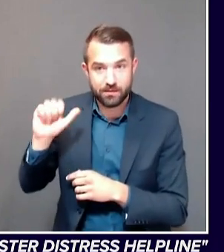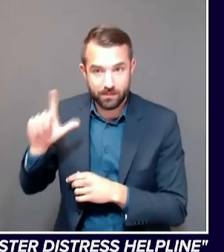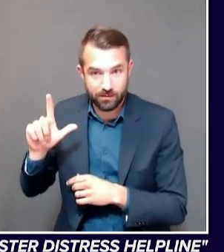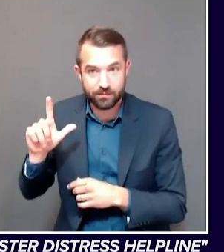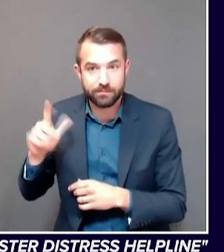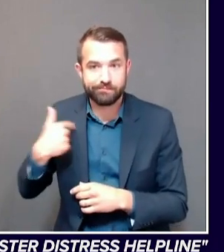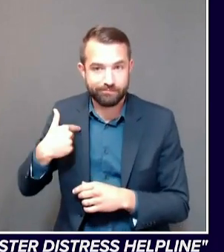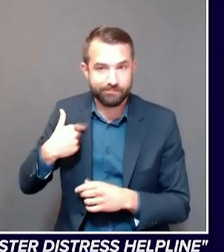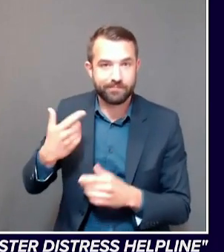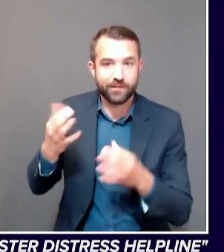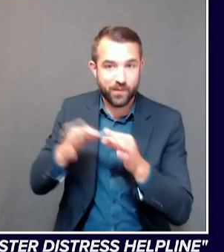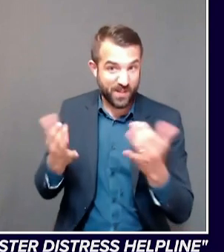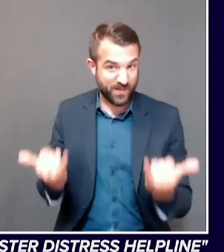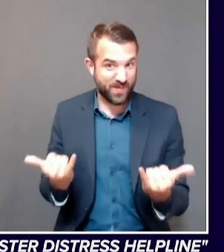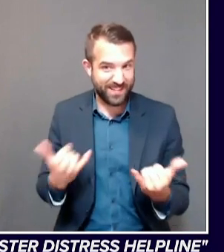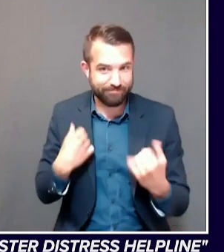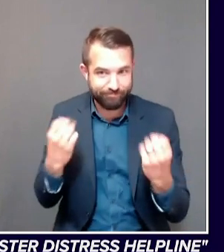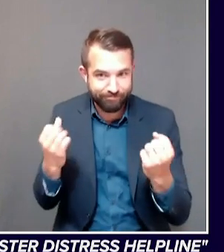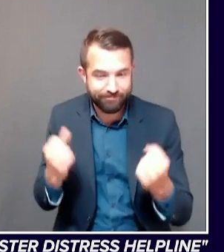our interpreter today,